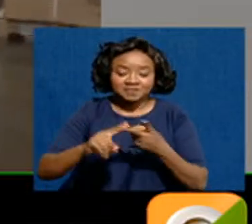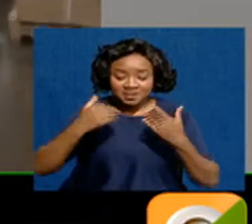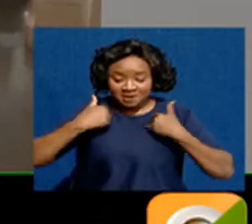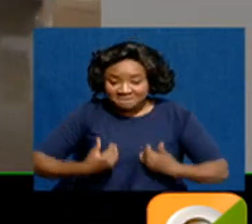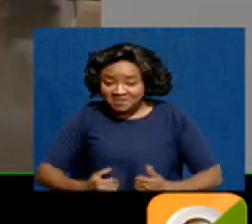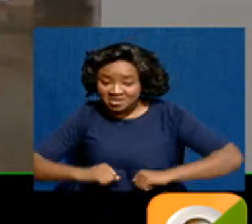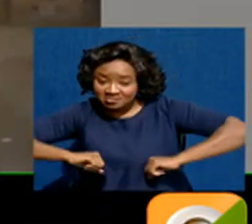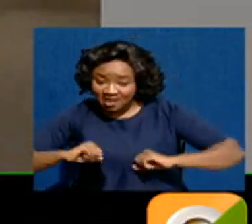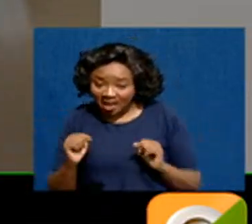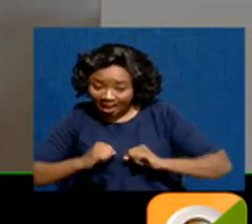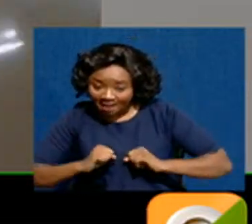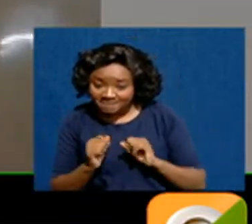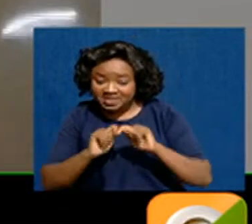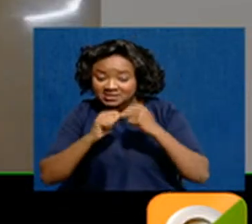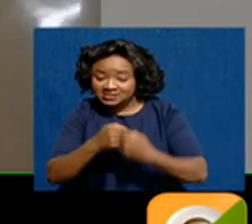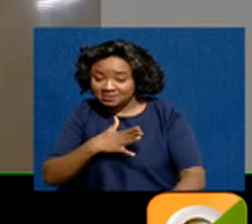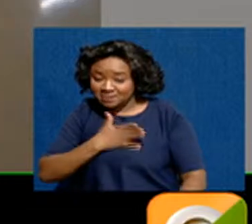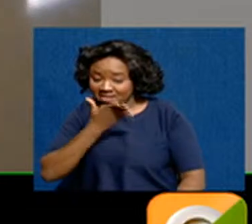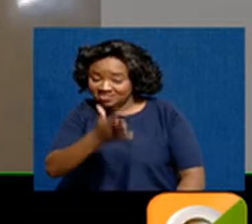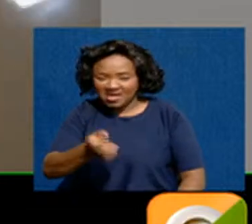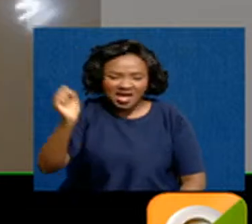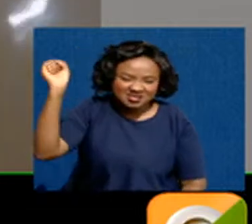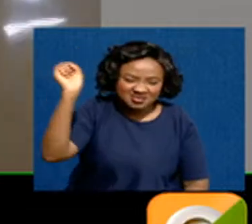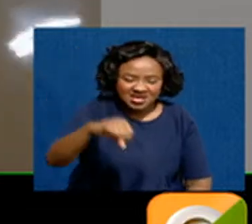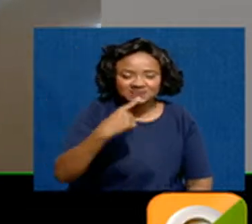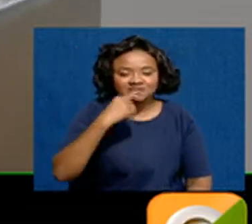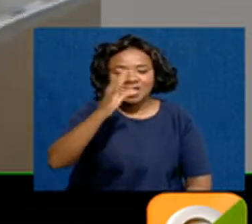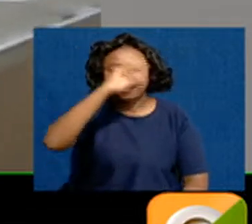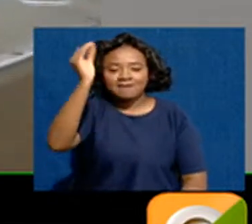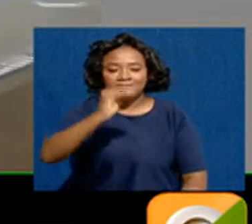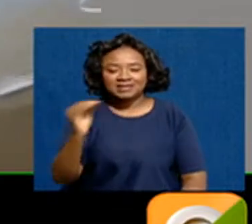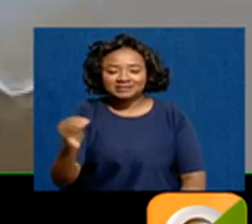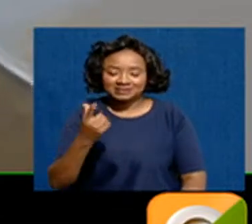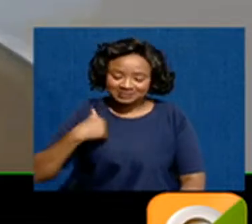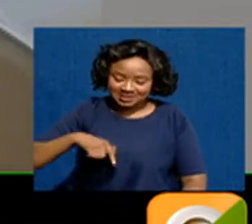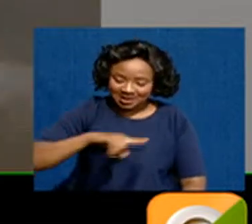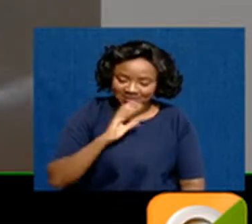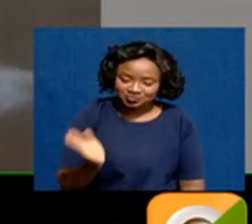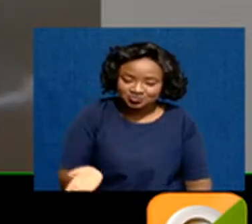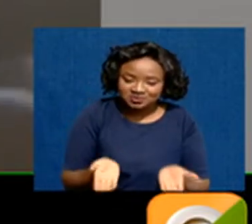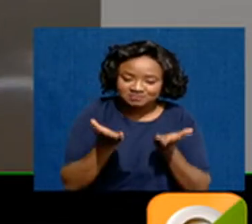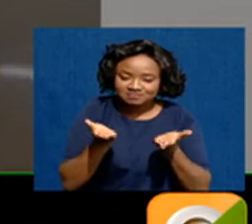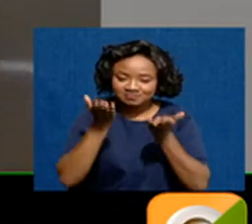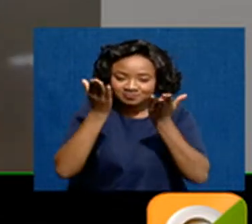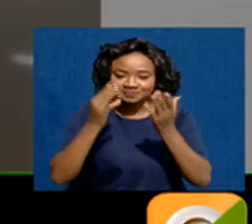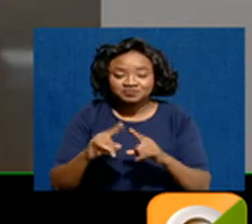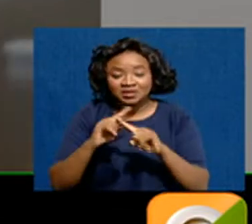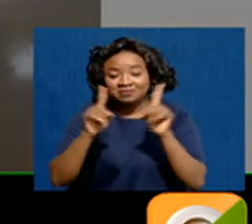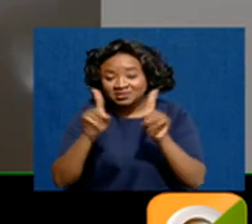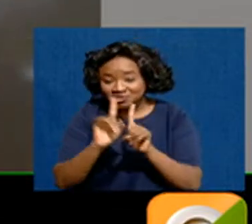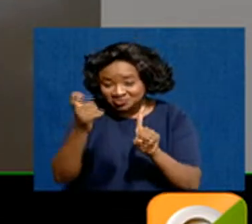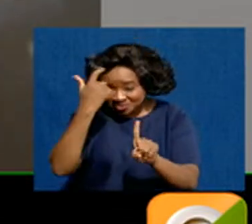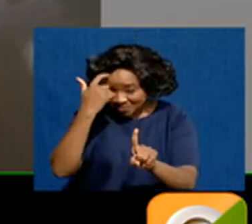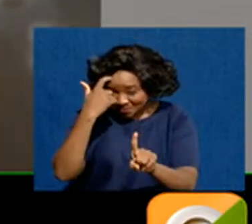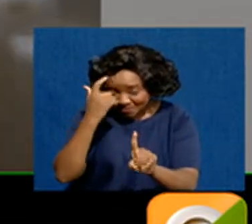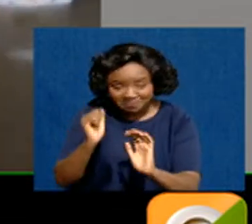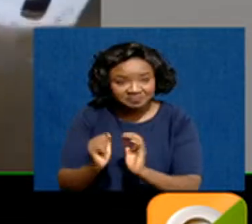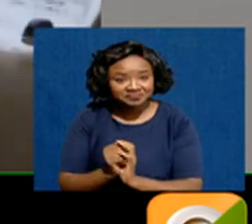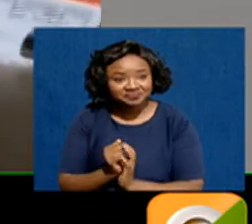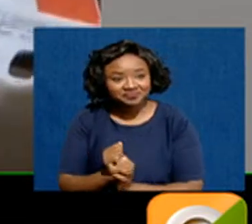with the team that is working there? I tell you 100% yes. We are making progress every day. And let me tell you something. Kenyans,